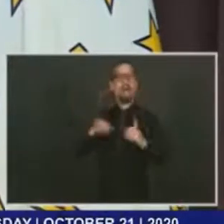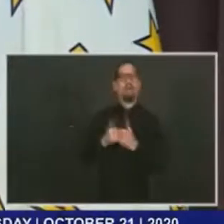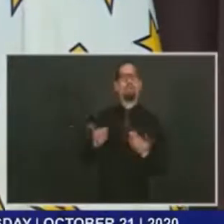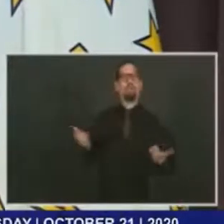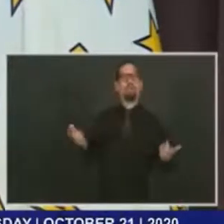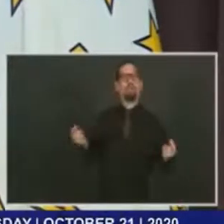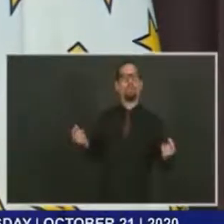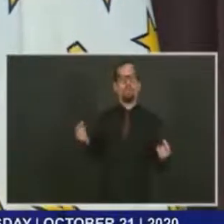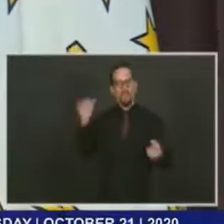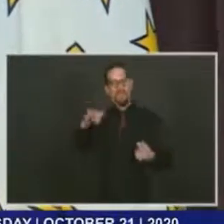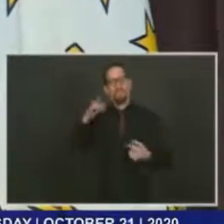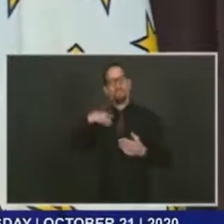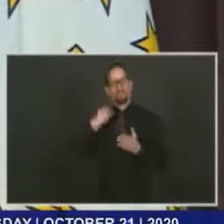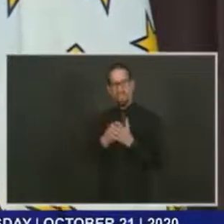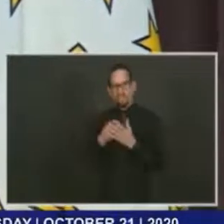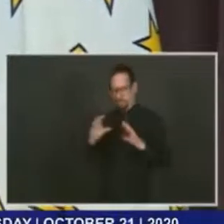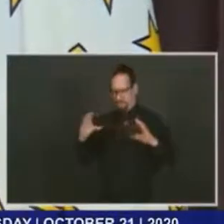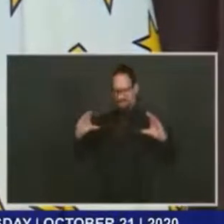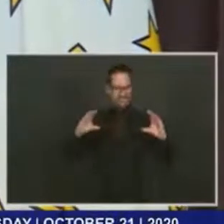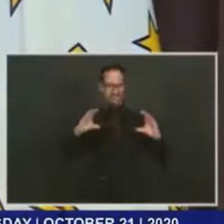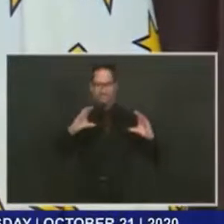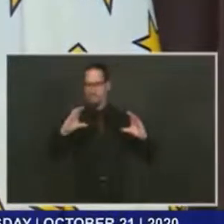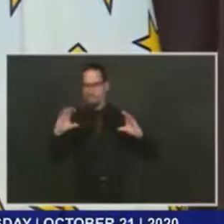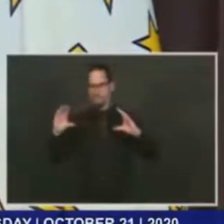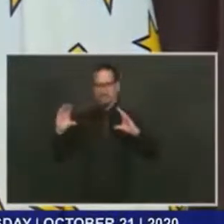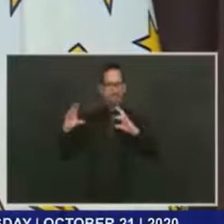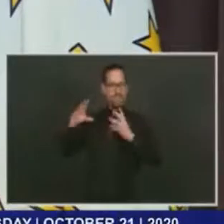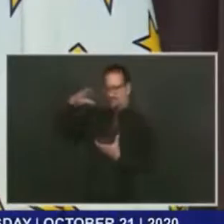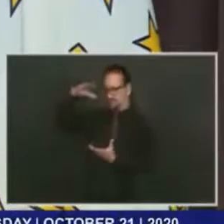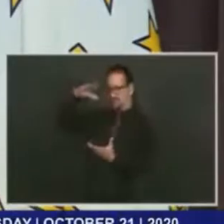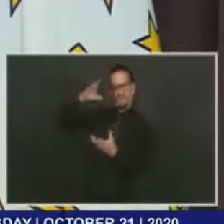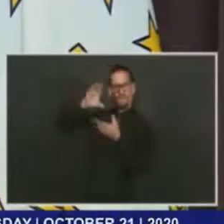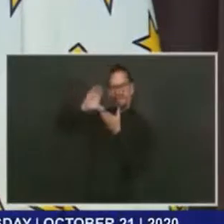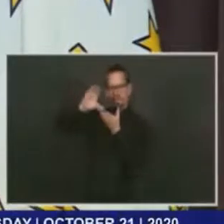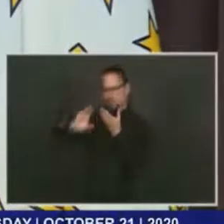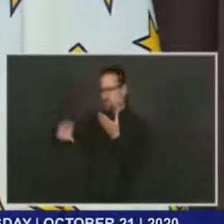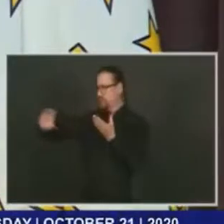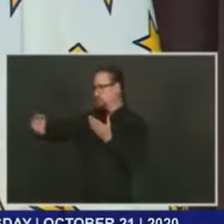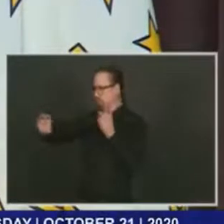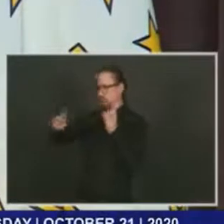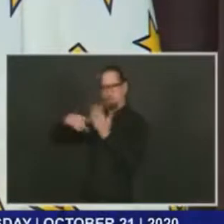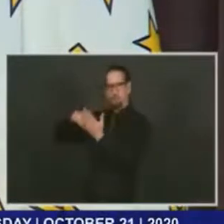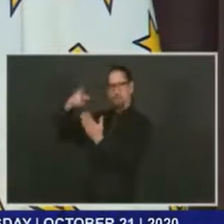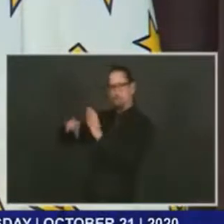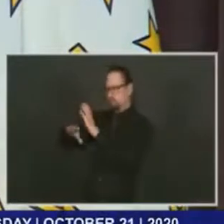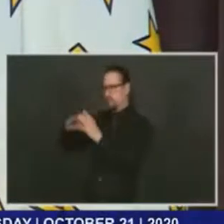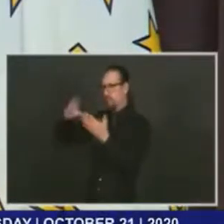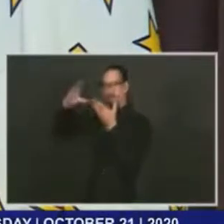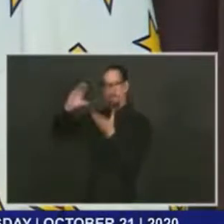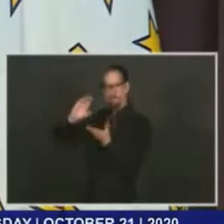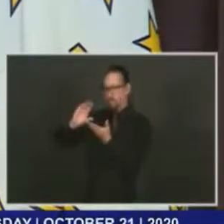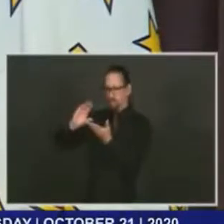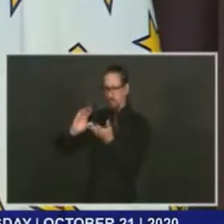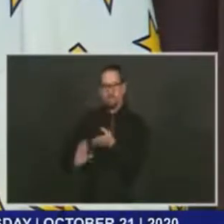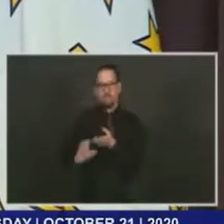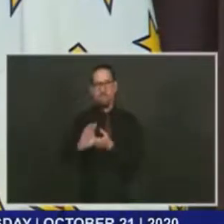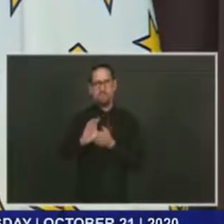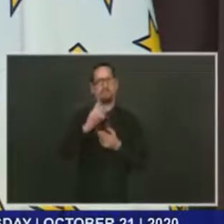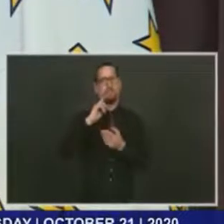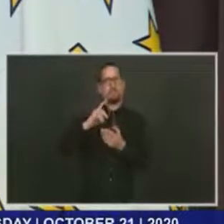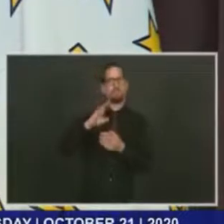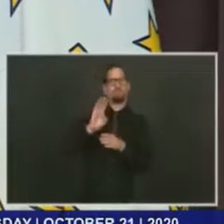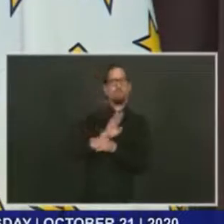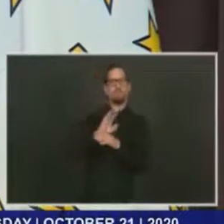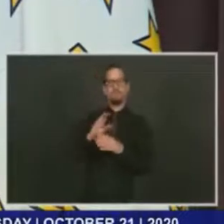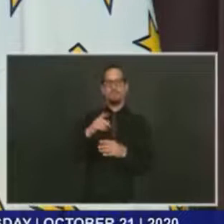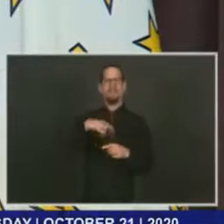have to do both. We have to help small businesses, but we also have to give a hand to the individuals who need a job. I will say,